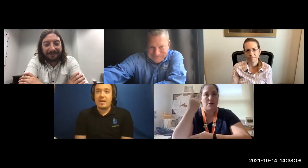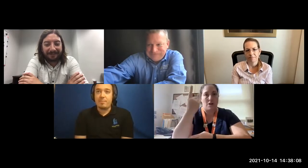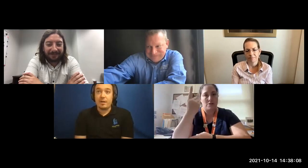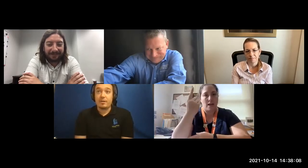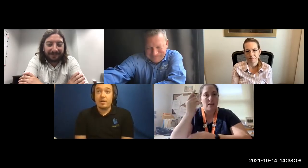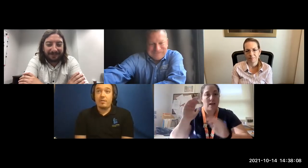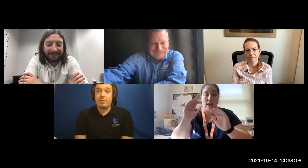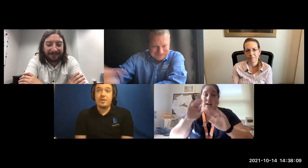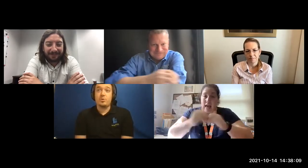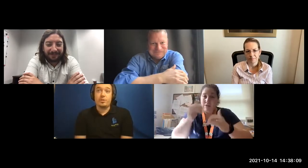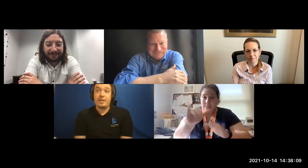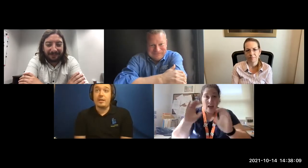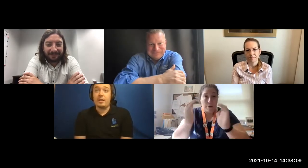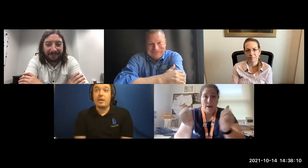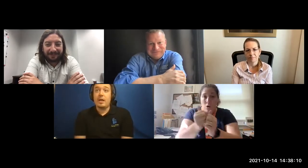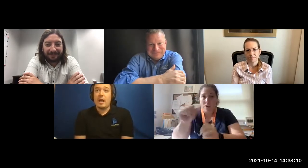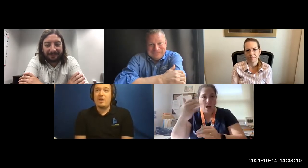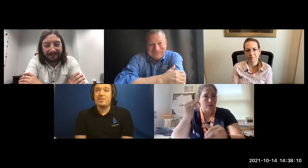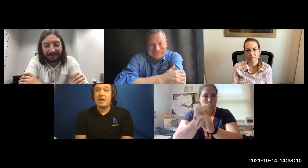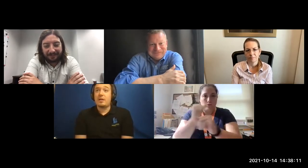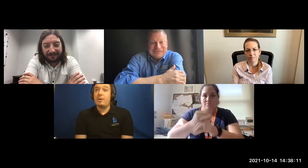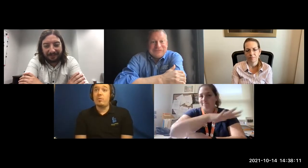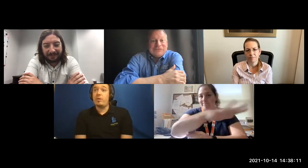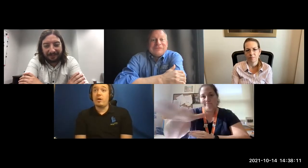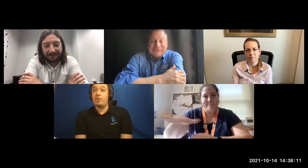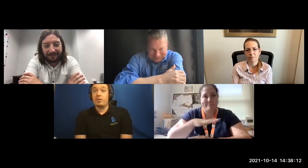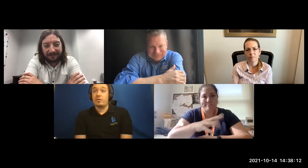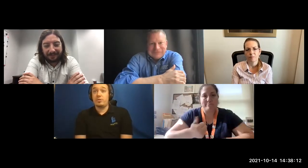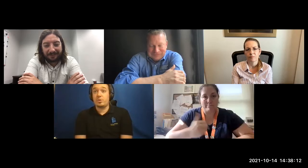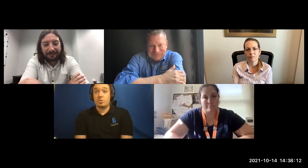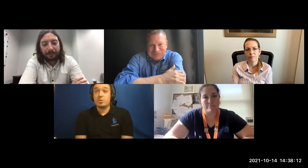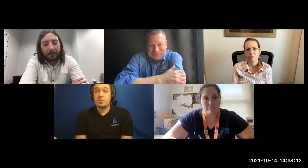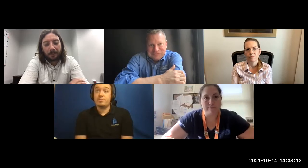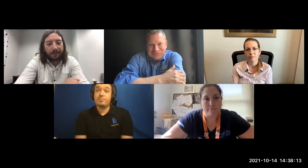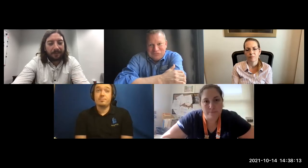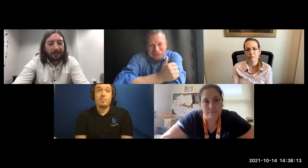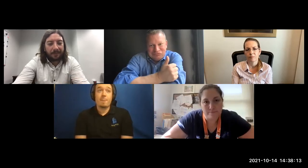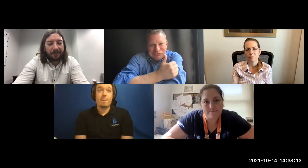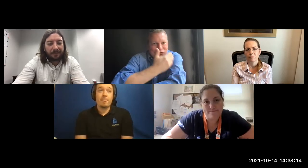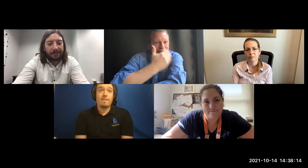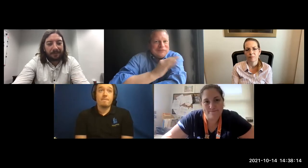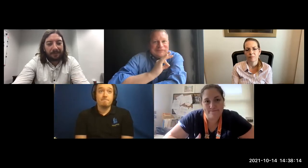does that impact their conceptual understanding? How does that compare with other schools?